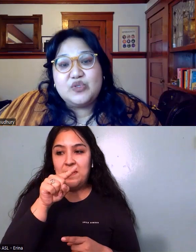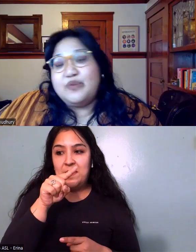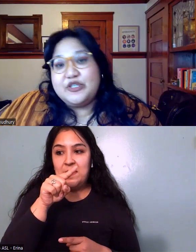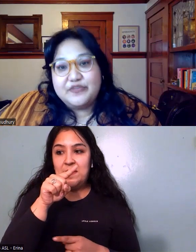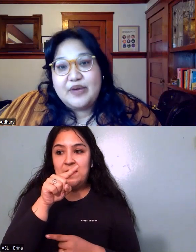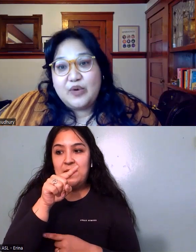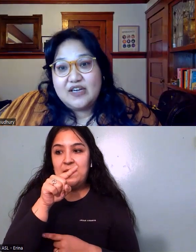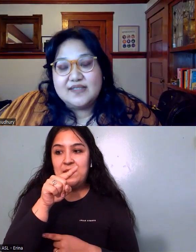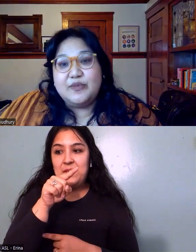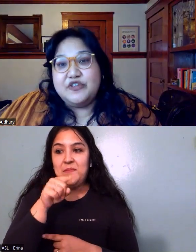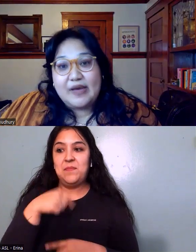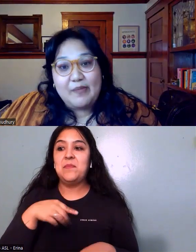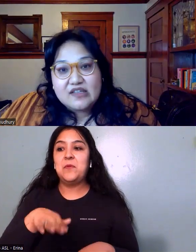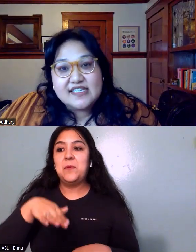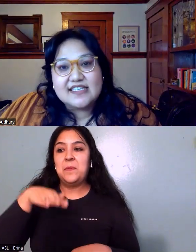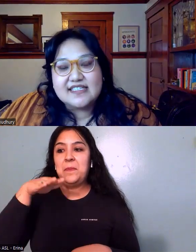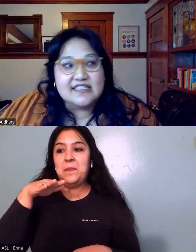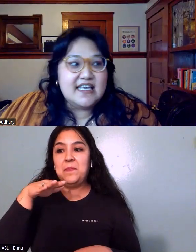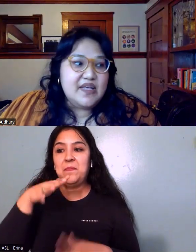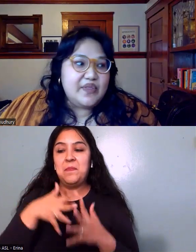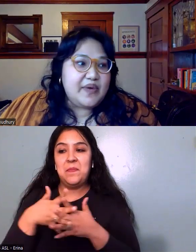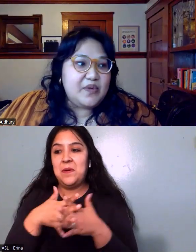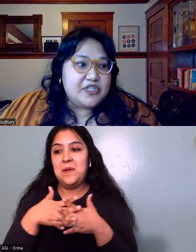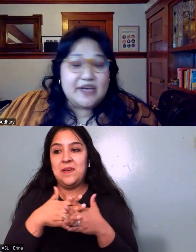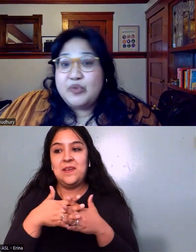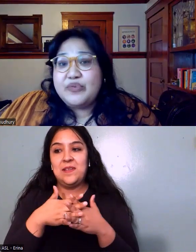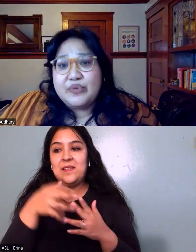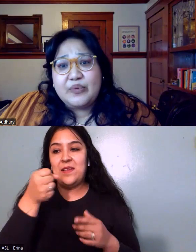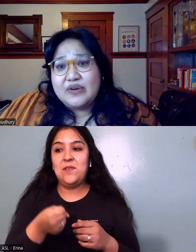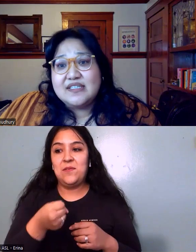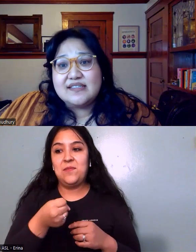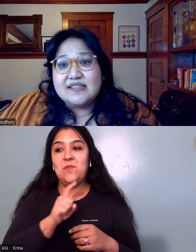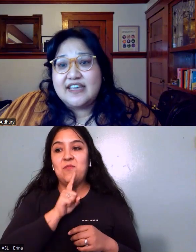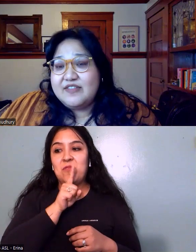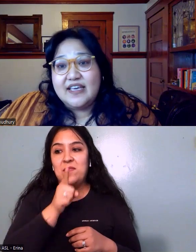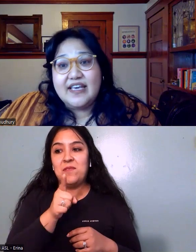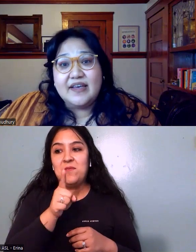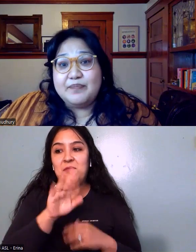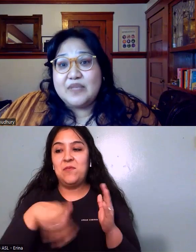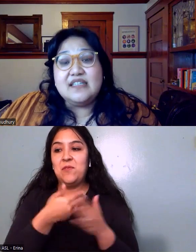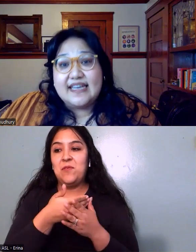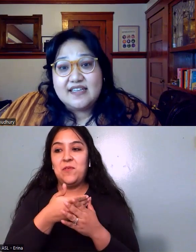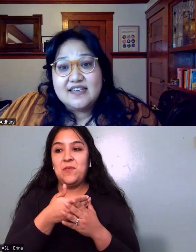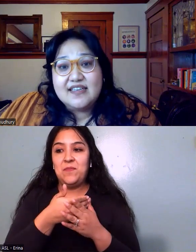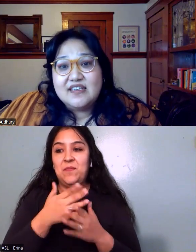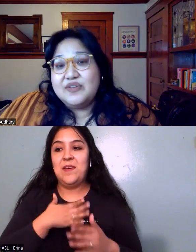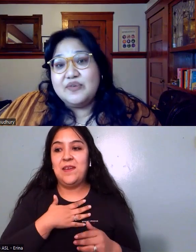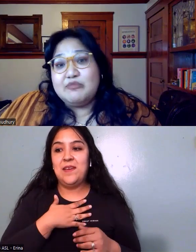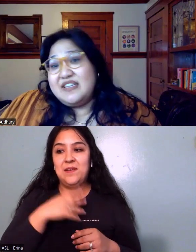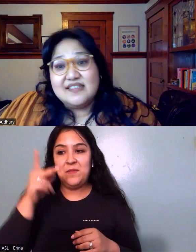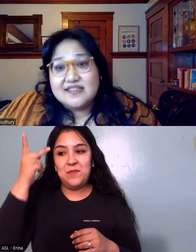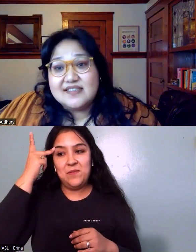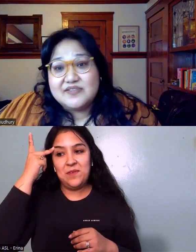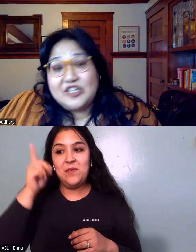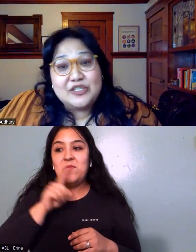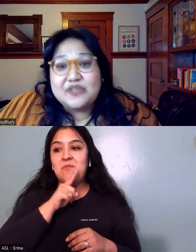so much of my work, so much of my politics and the way in which I move through the world is definitely indebted to the